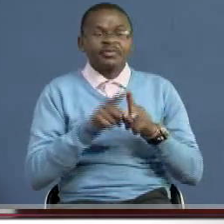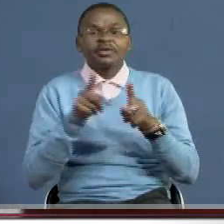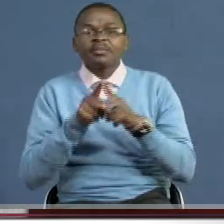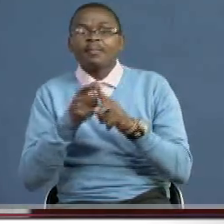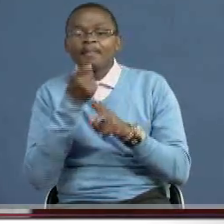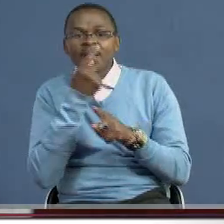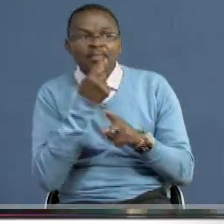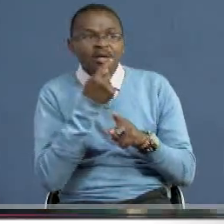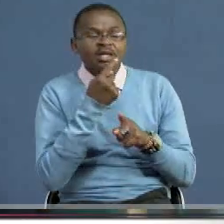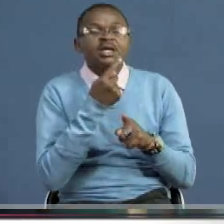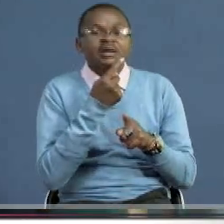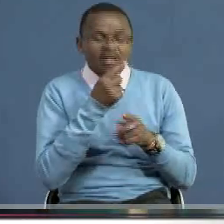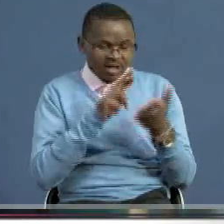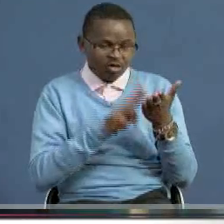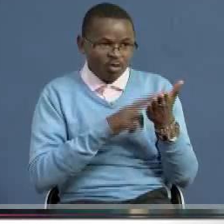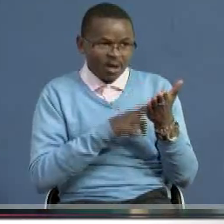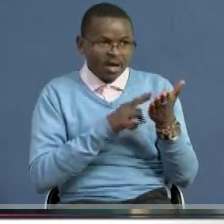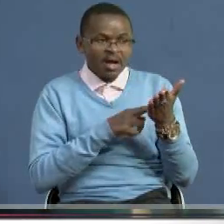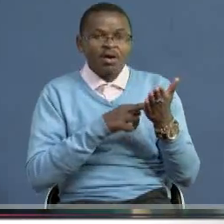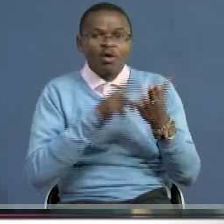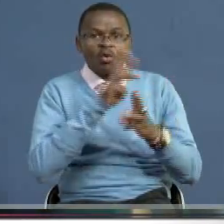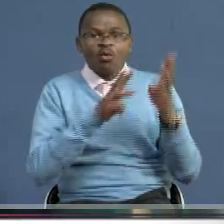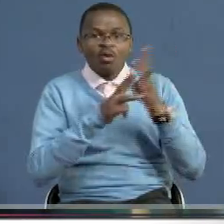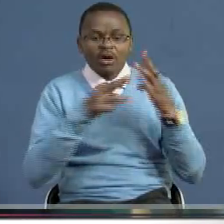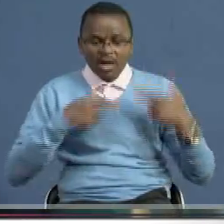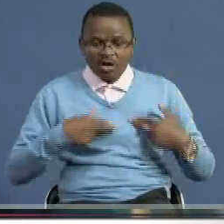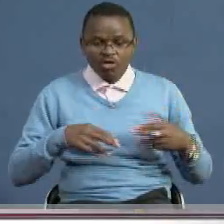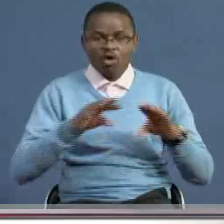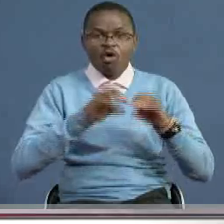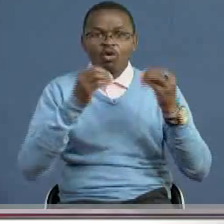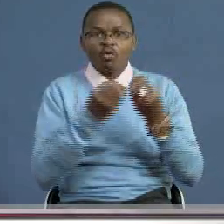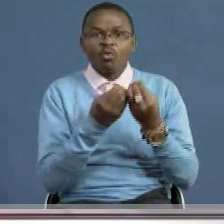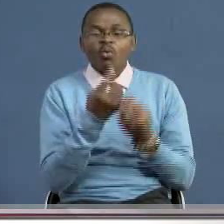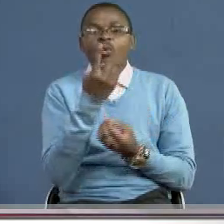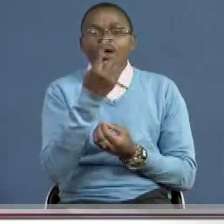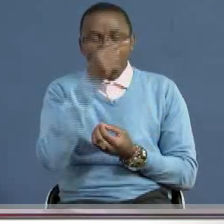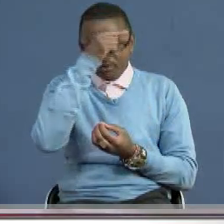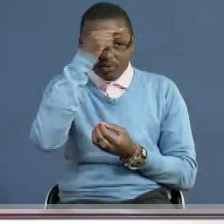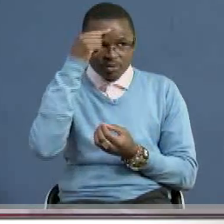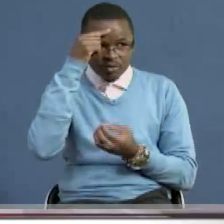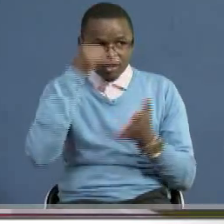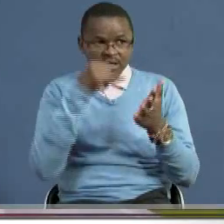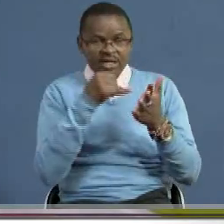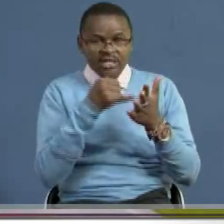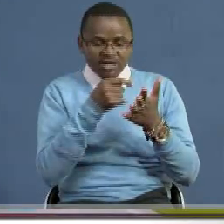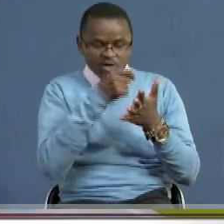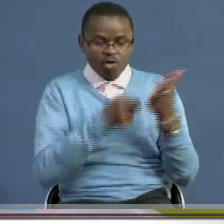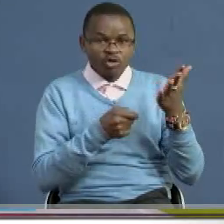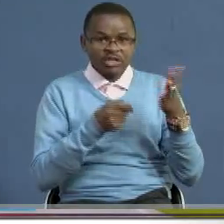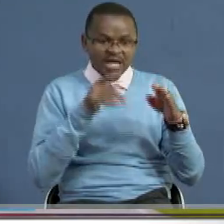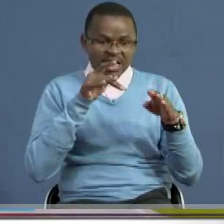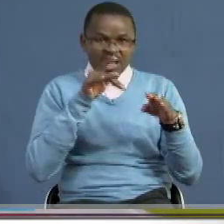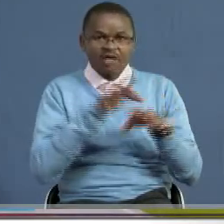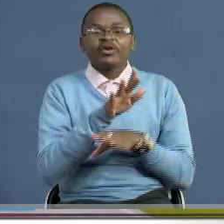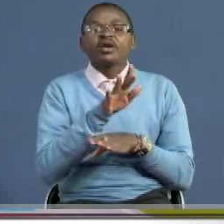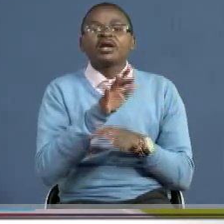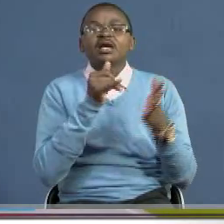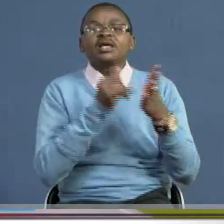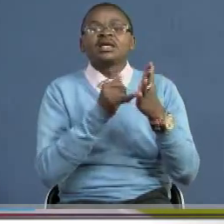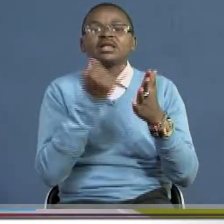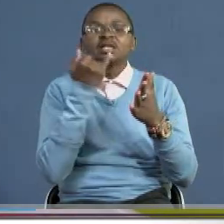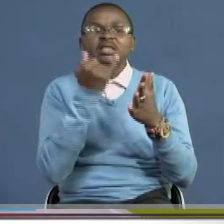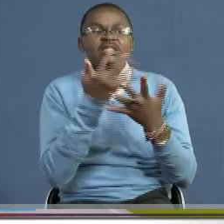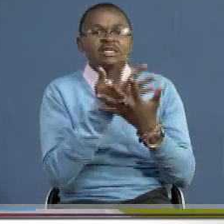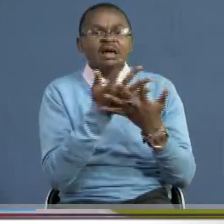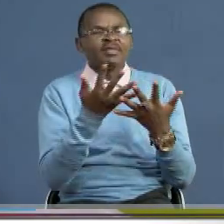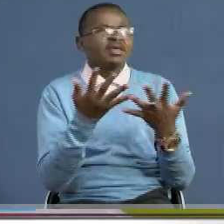essential medicine as recommended by the World Health Organization. One, because it is cost effective. It is something